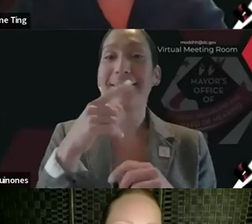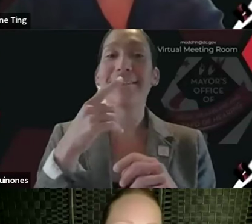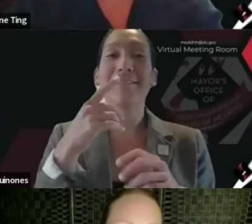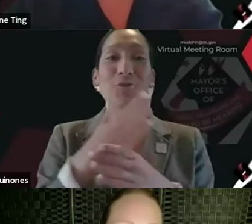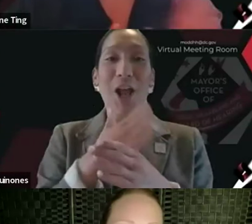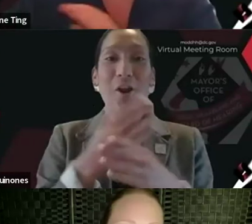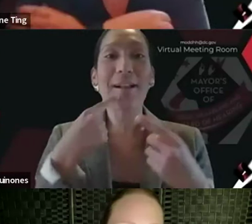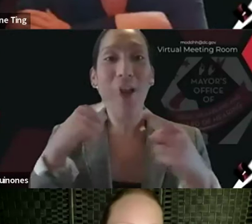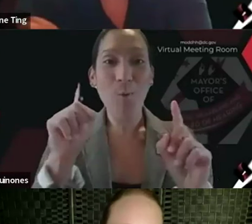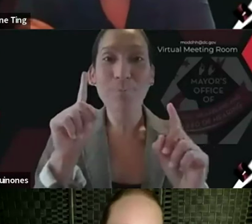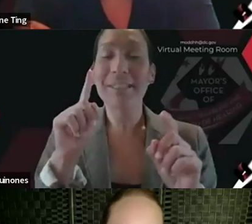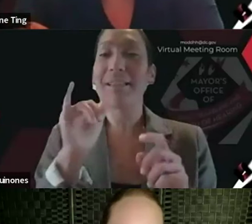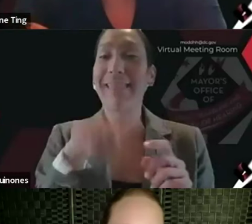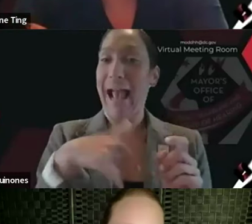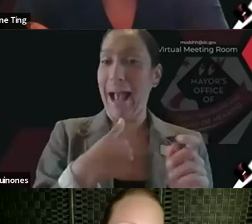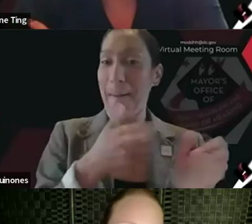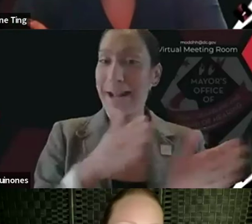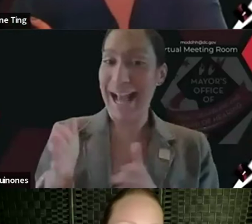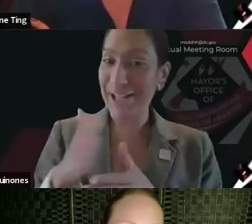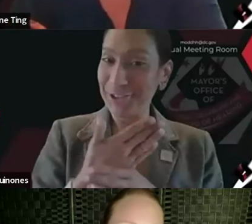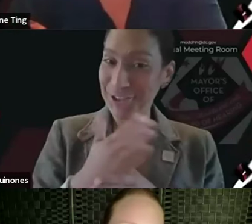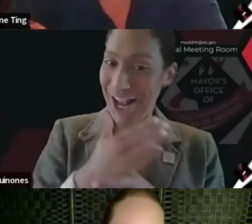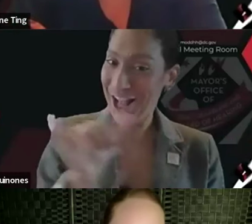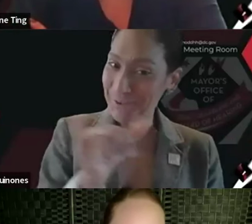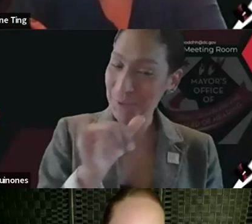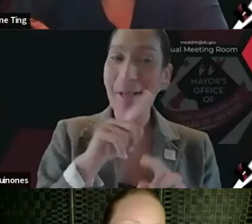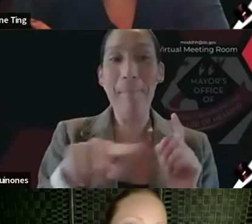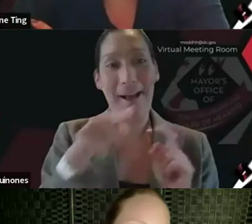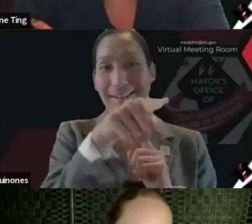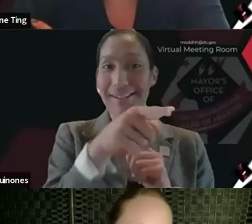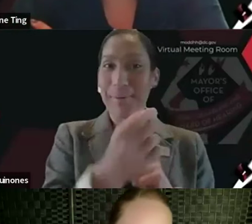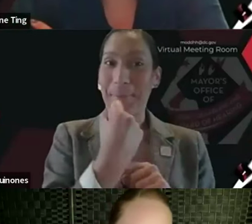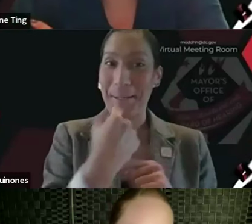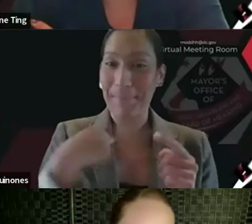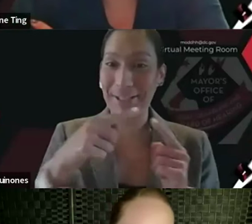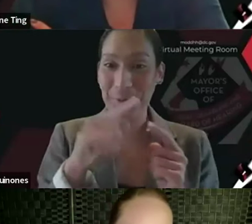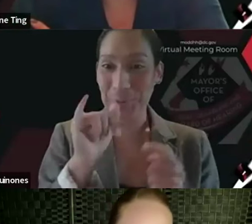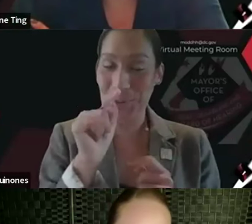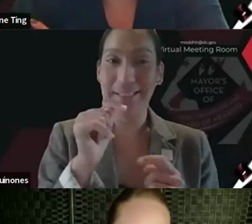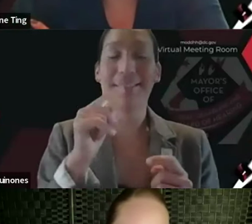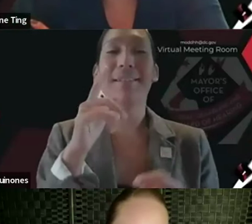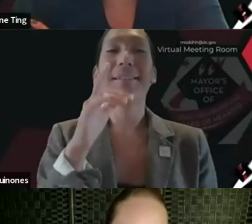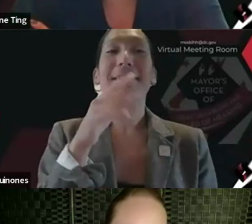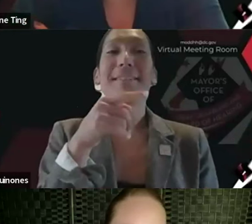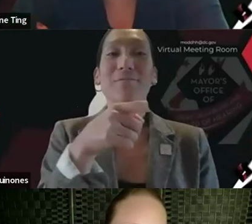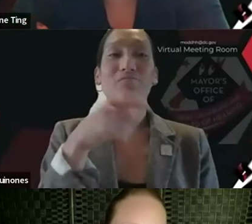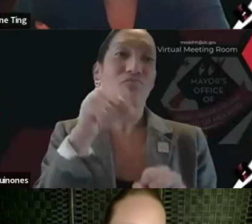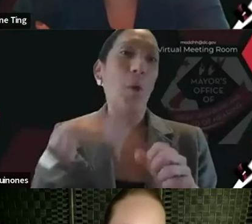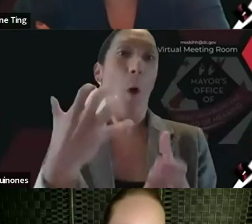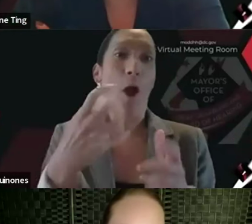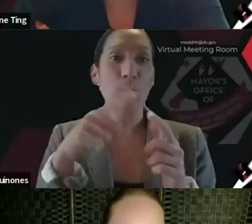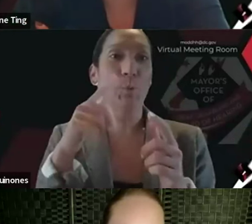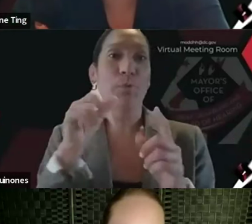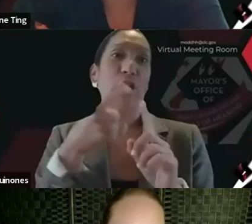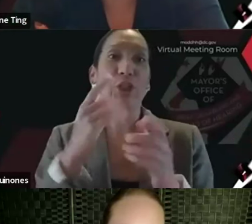All right. So this is Julie. She shared our announcement, or I plan to share as well, but she